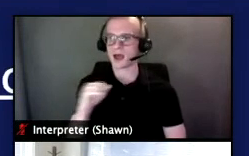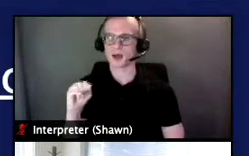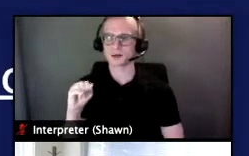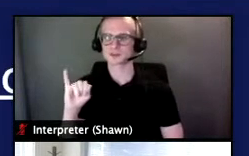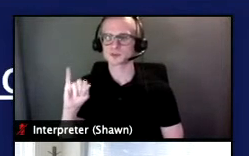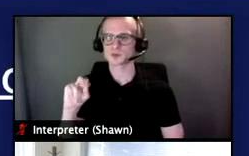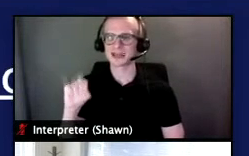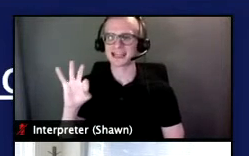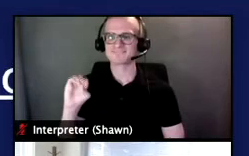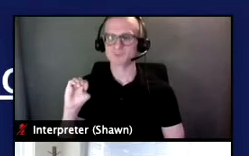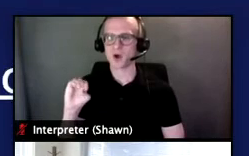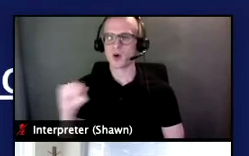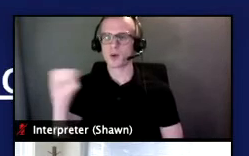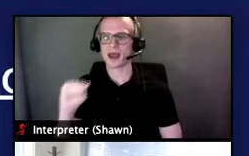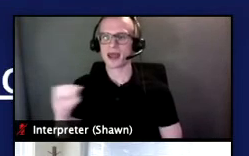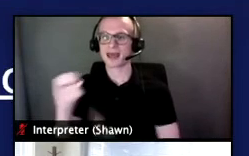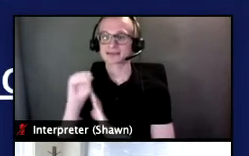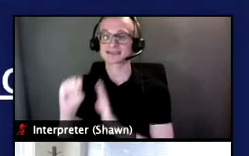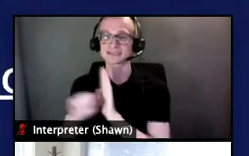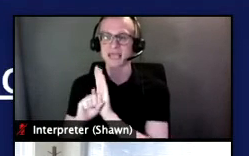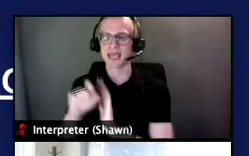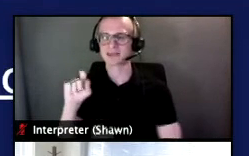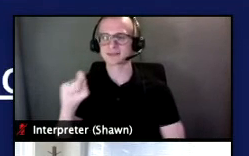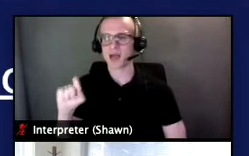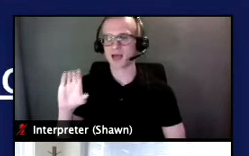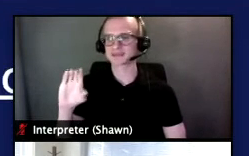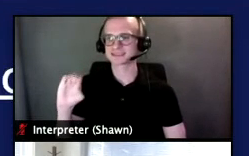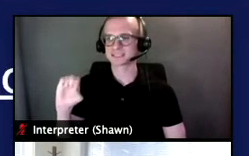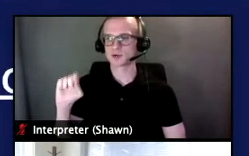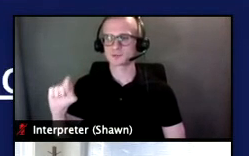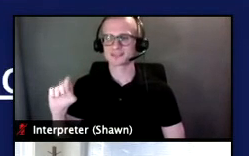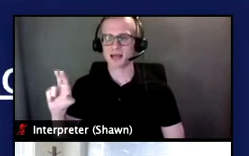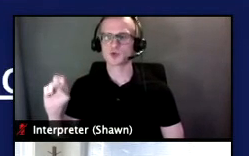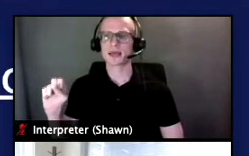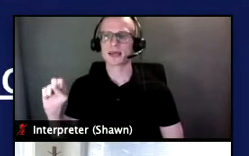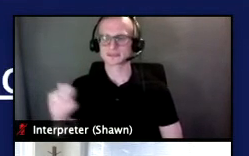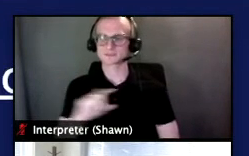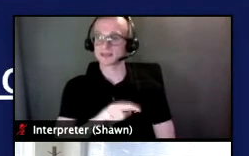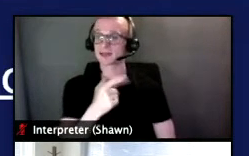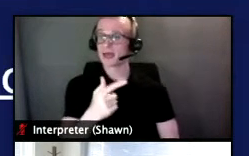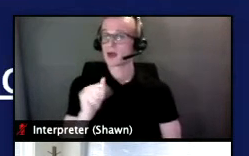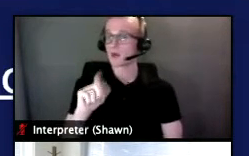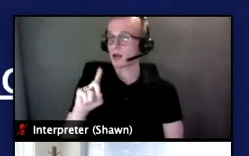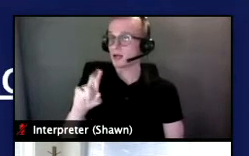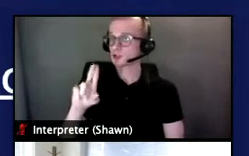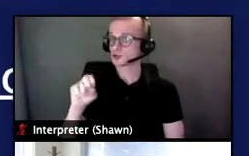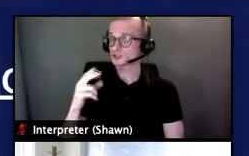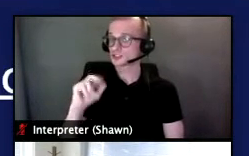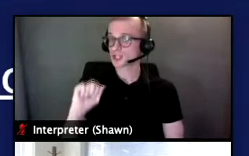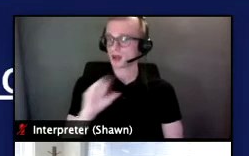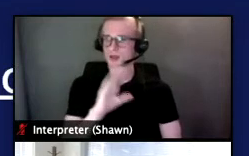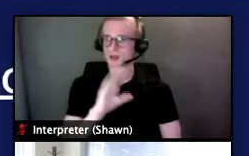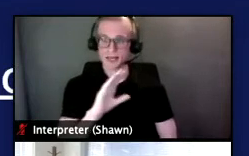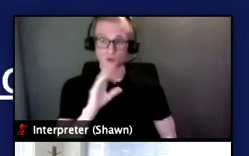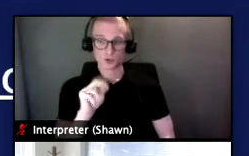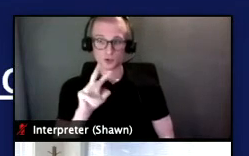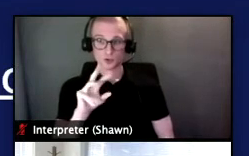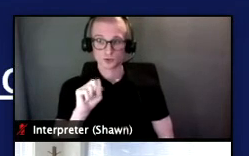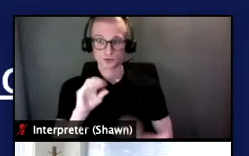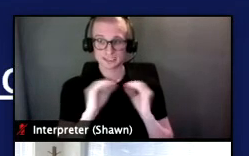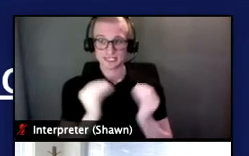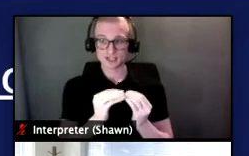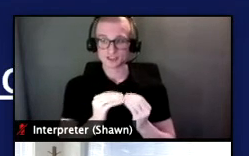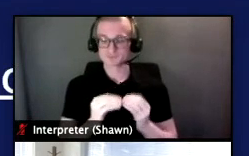media_info@state.co.us, and we'll help get you some answers. I'm going to take it over to Anusha, and if you could say which outlet you're with. Hey, this